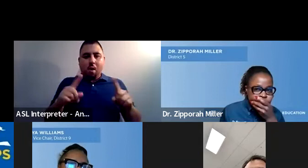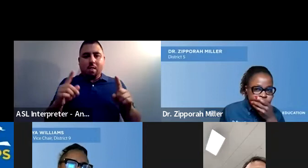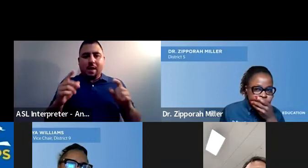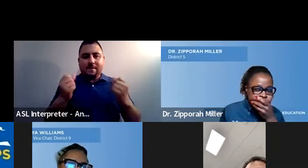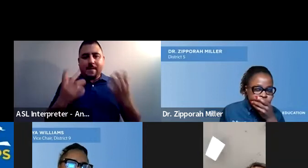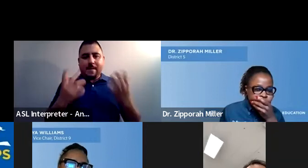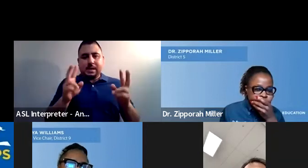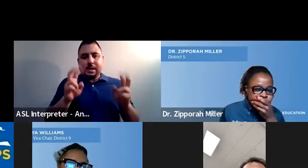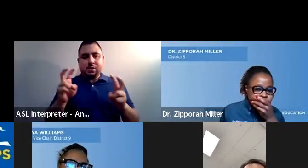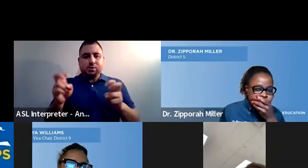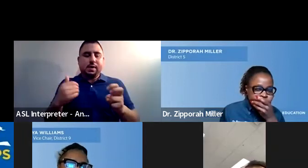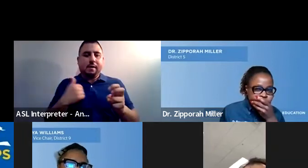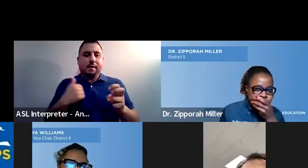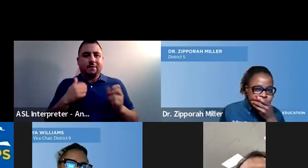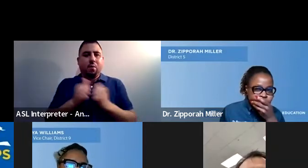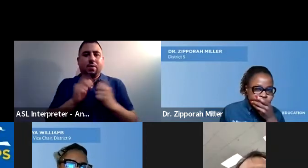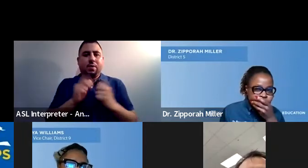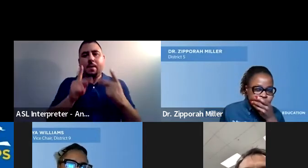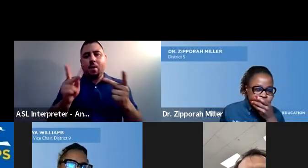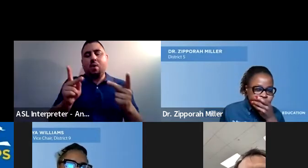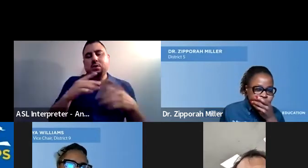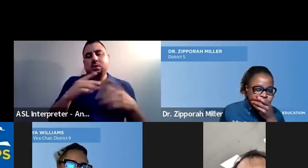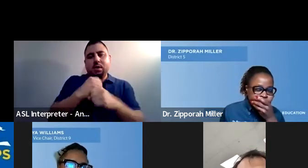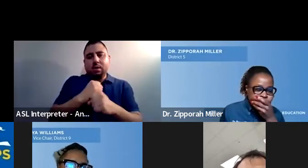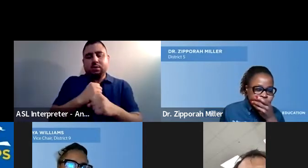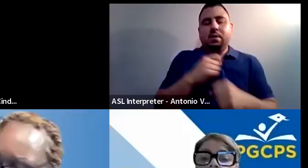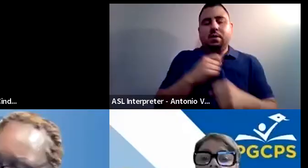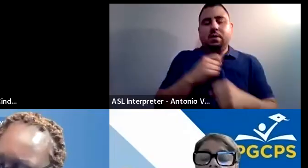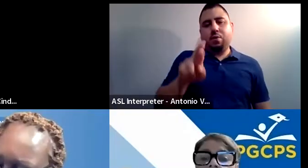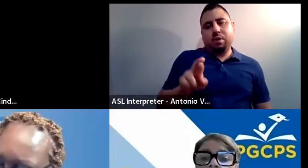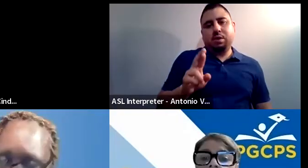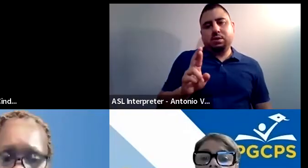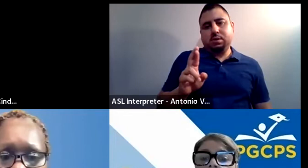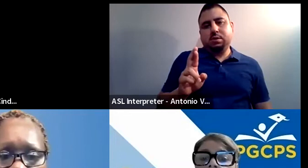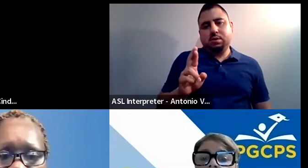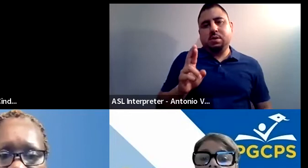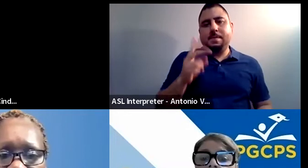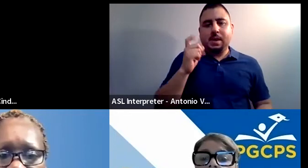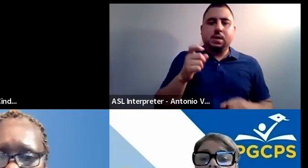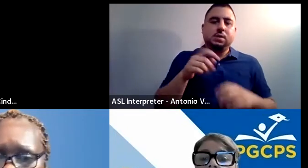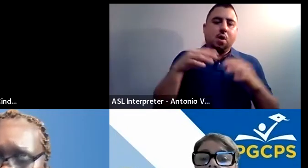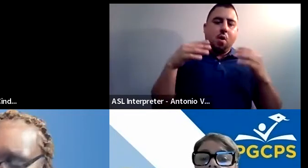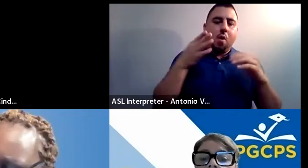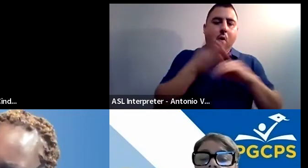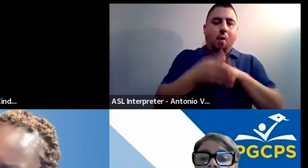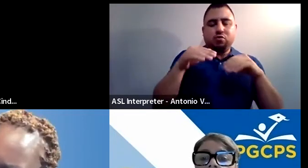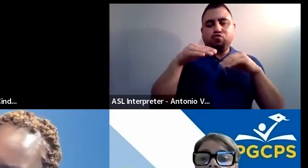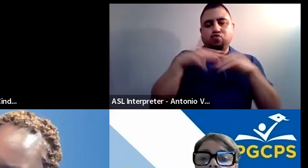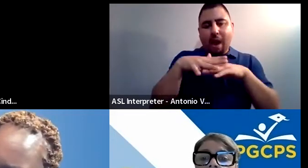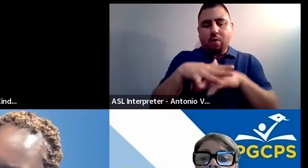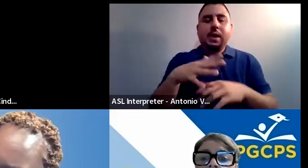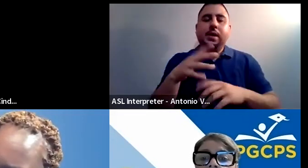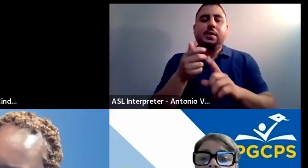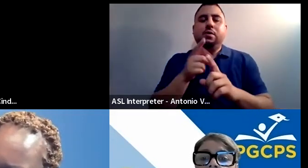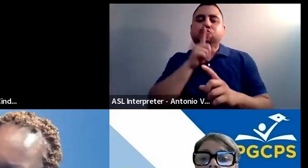numerous issues with the proposed consolidation of Pointer Ridge, i.e. the overcrowding that will